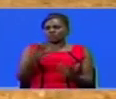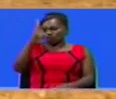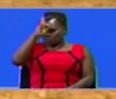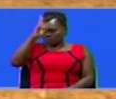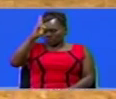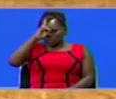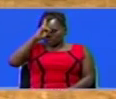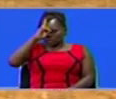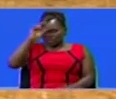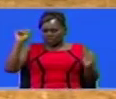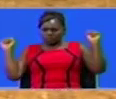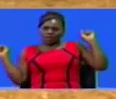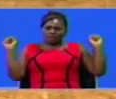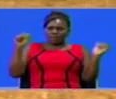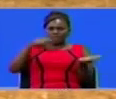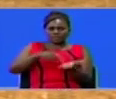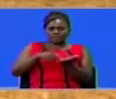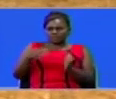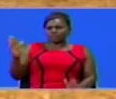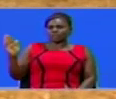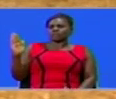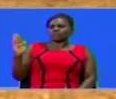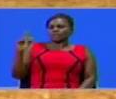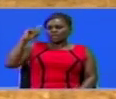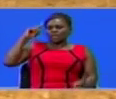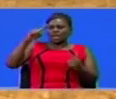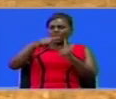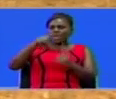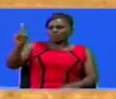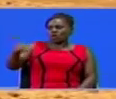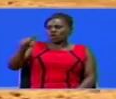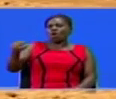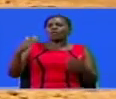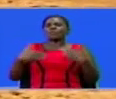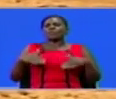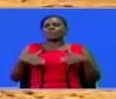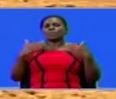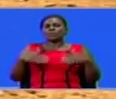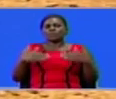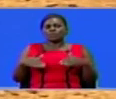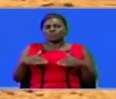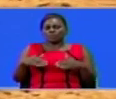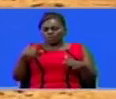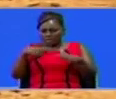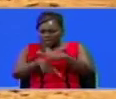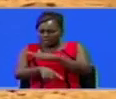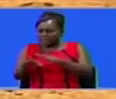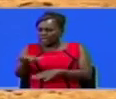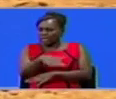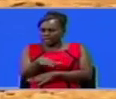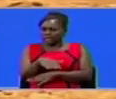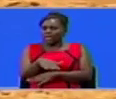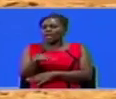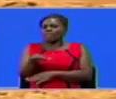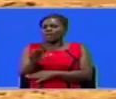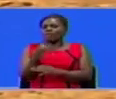officers. The herders here insisting security forces are targeting the wrong people. Those who have illegally invaded ranches here are